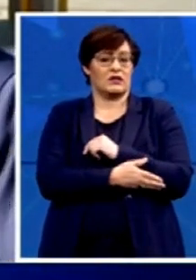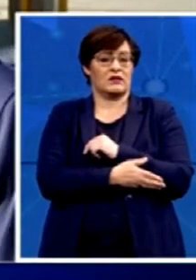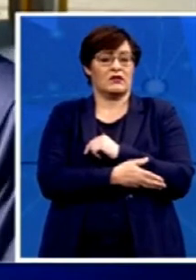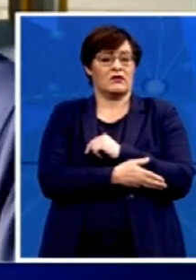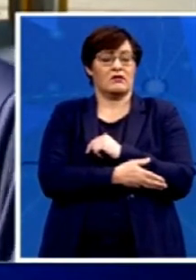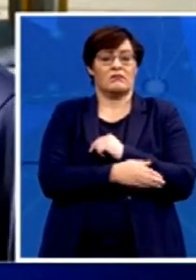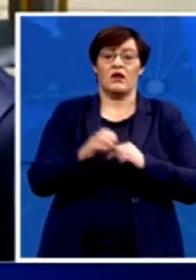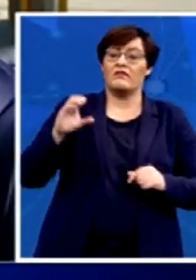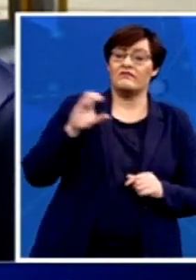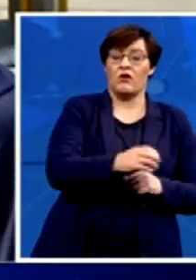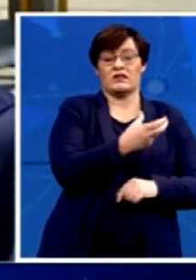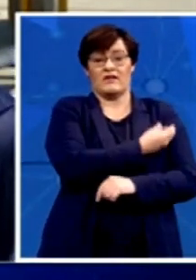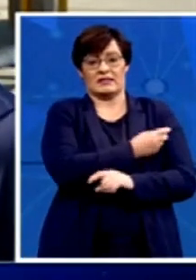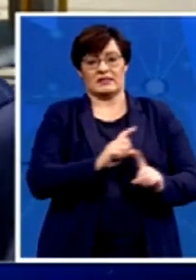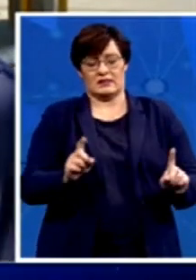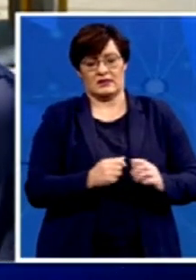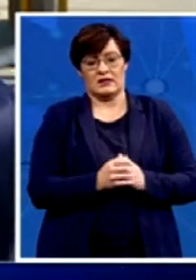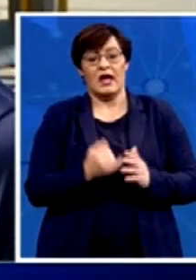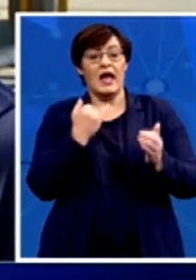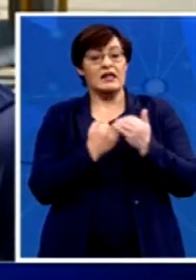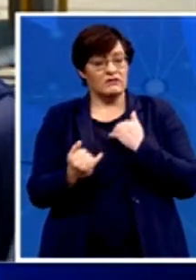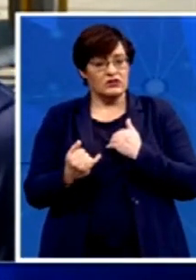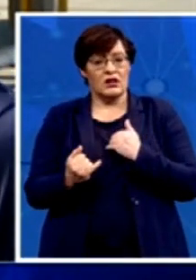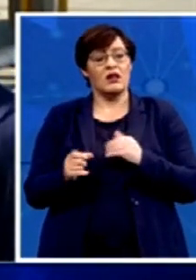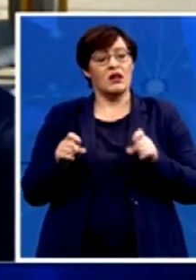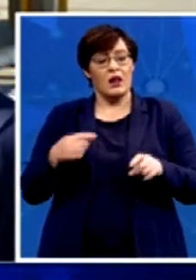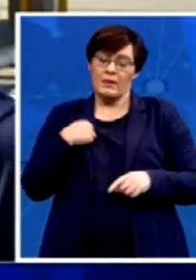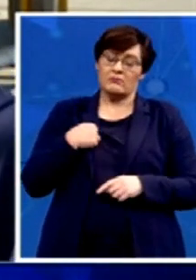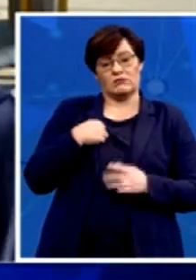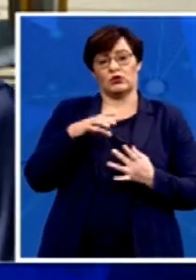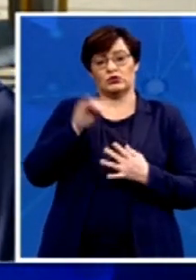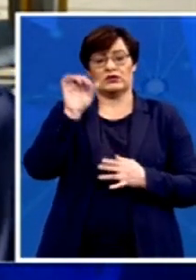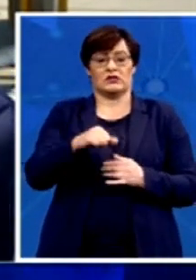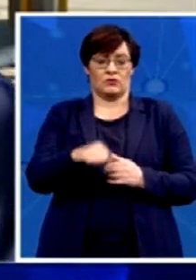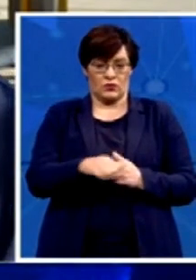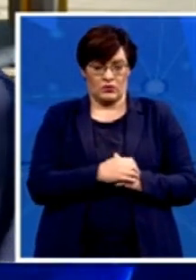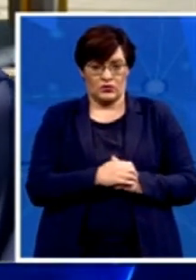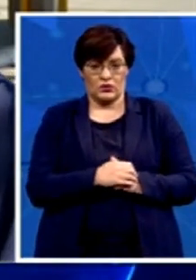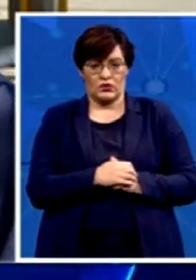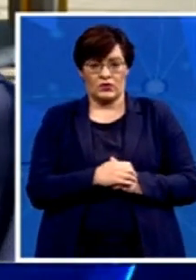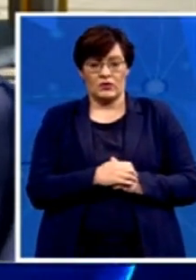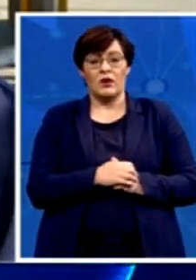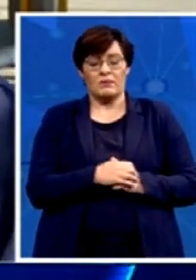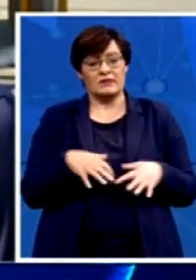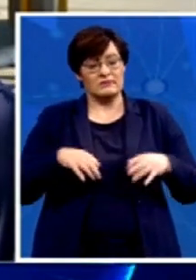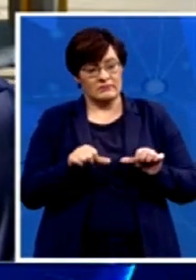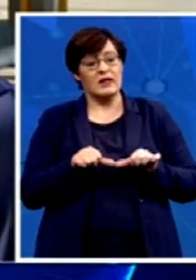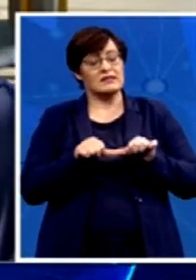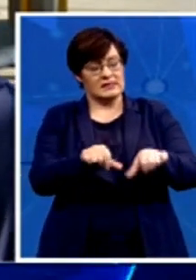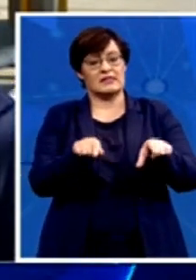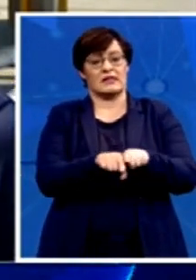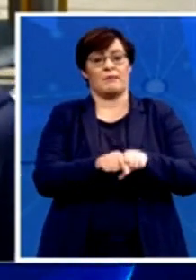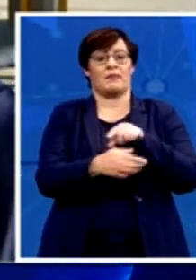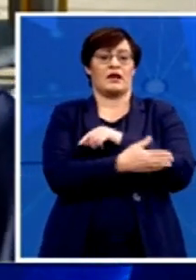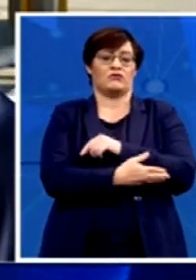Individuals are still taking the vaccine as per choice. So institutions of higher learning should take the direction that the country is taking and be patient with students and